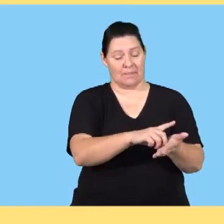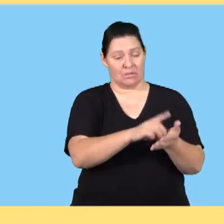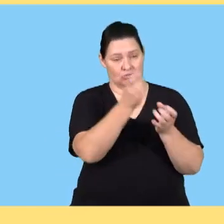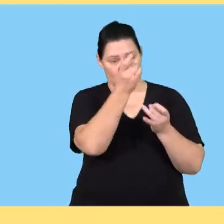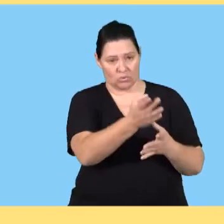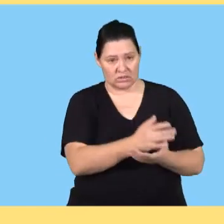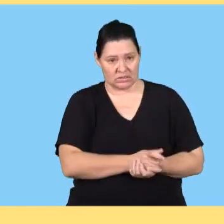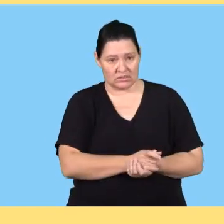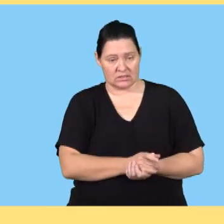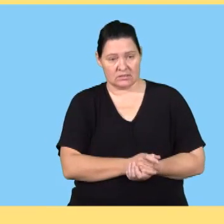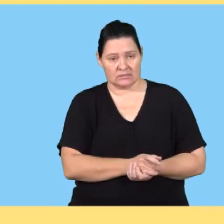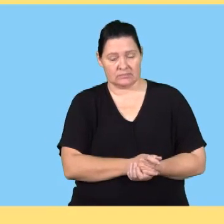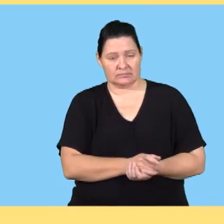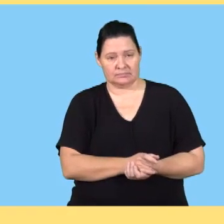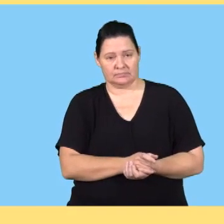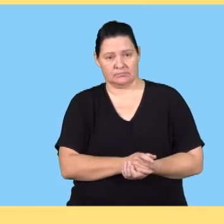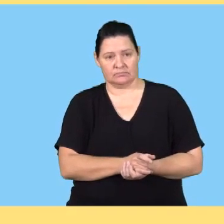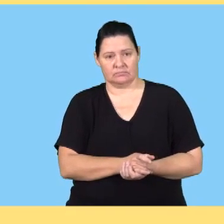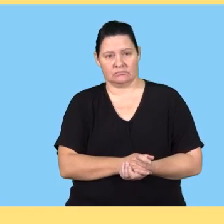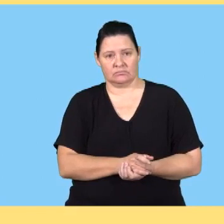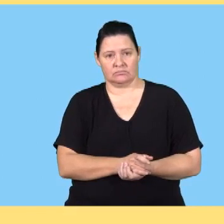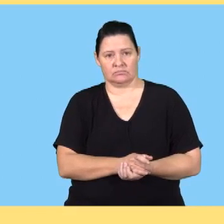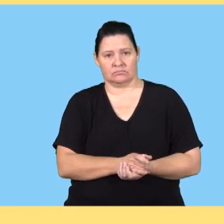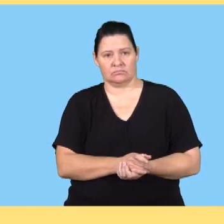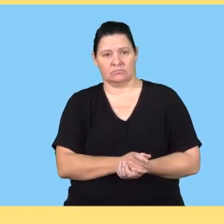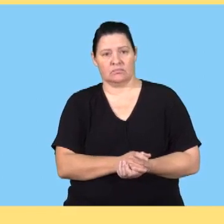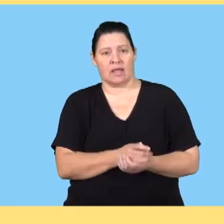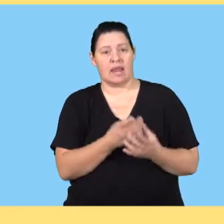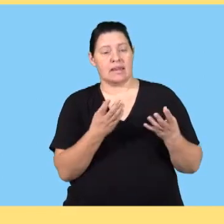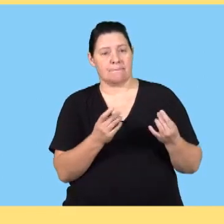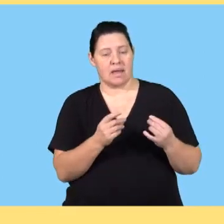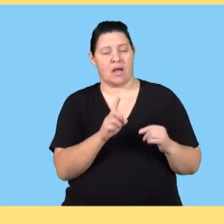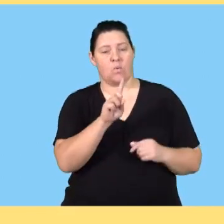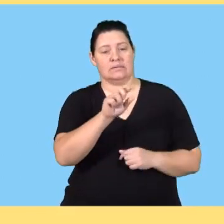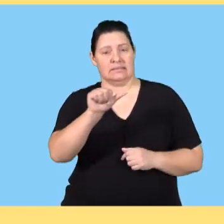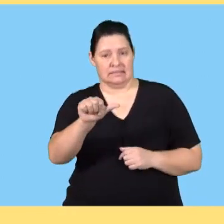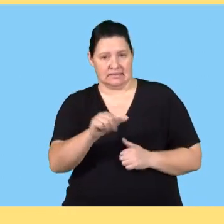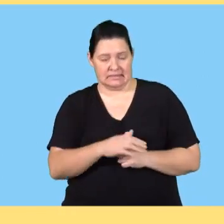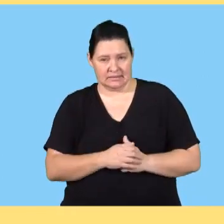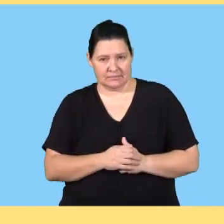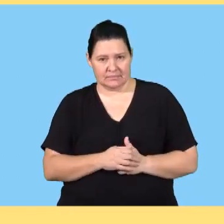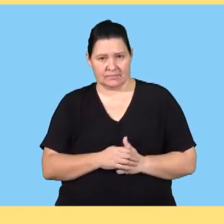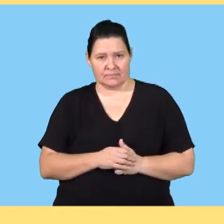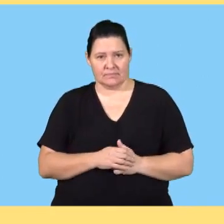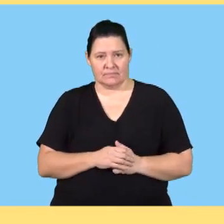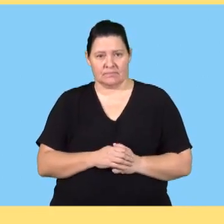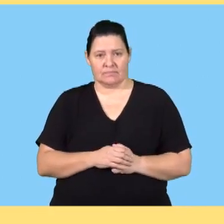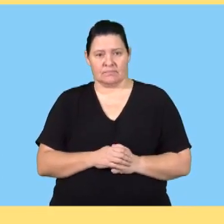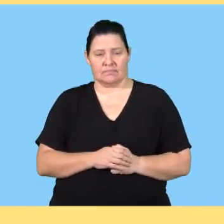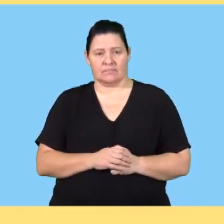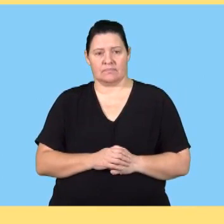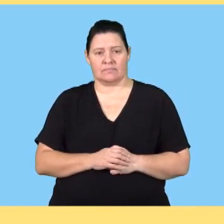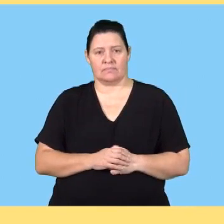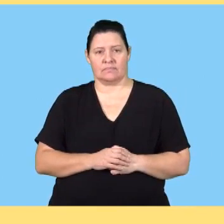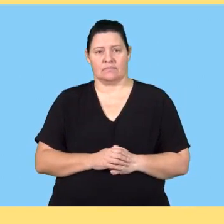note. Here is my debit note, and debit note number, you see the